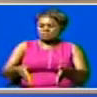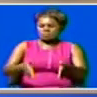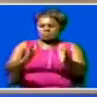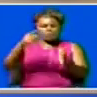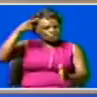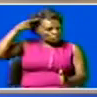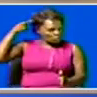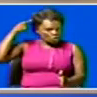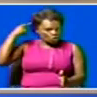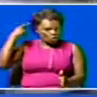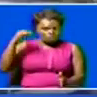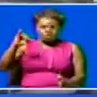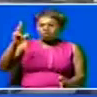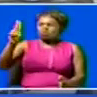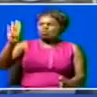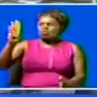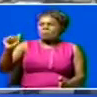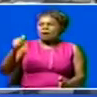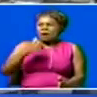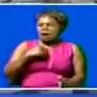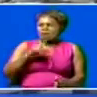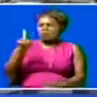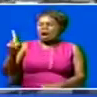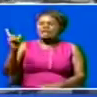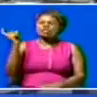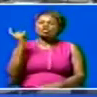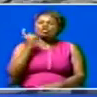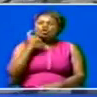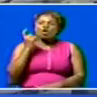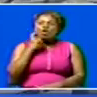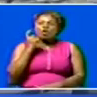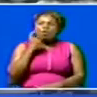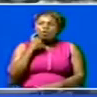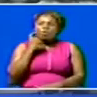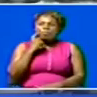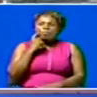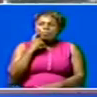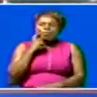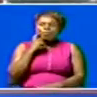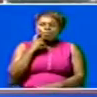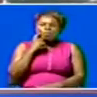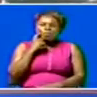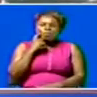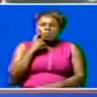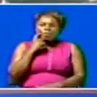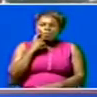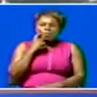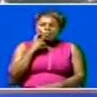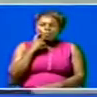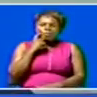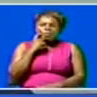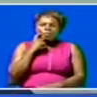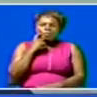road. Juba has one mall, City Mall, which is a pale shadow of those found in other East African